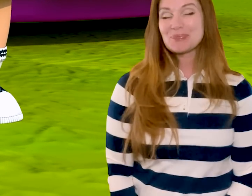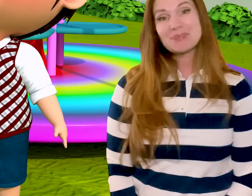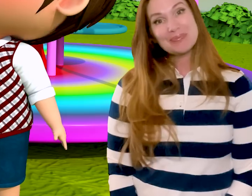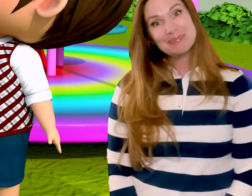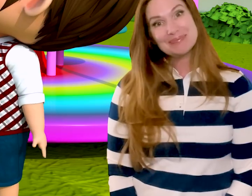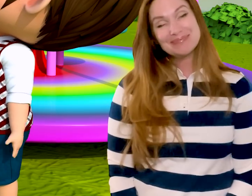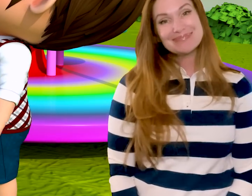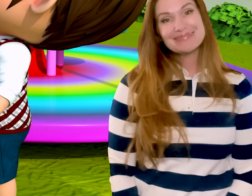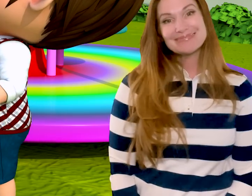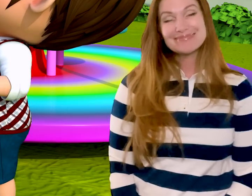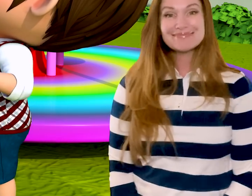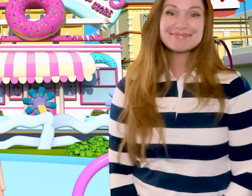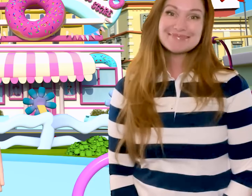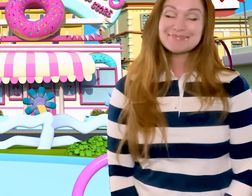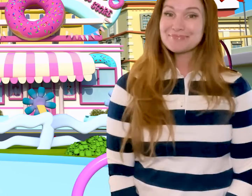fly